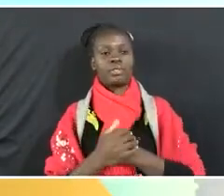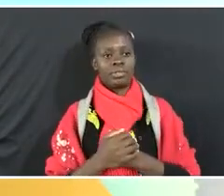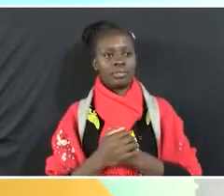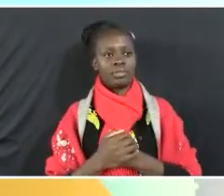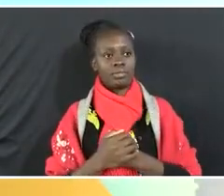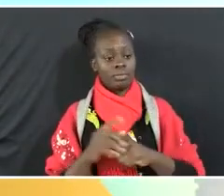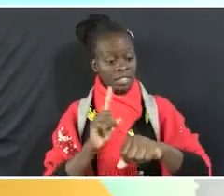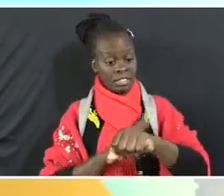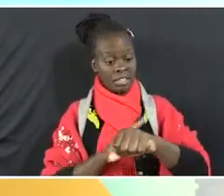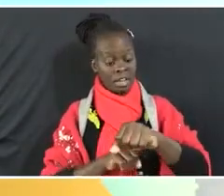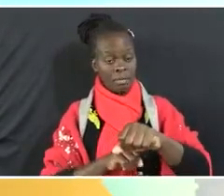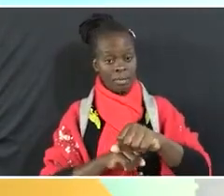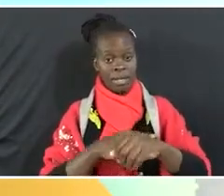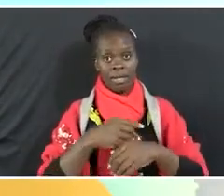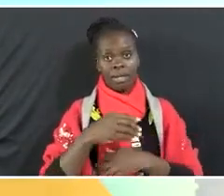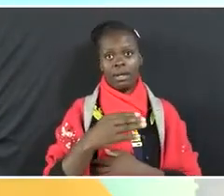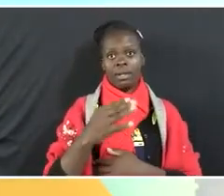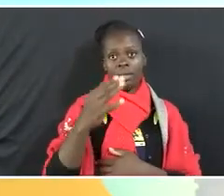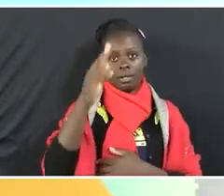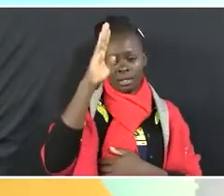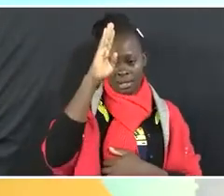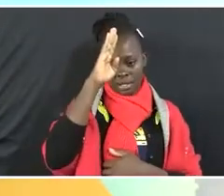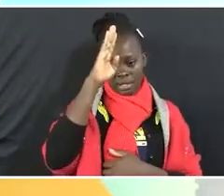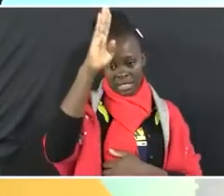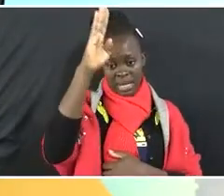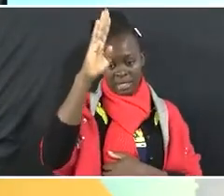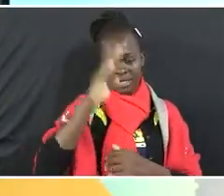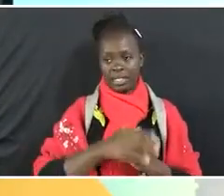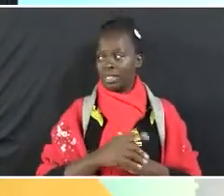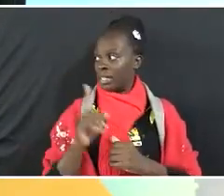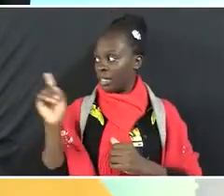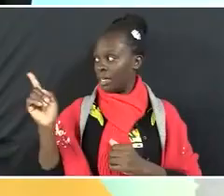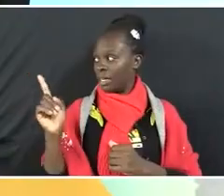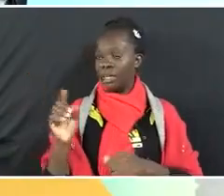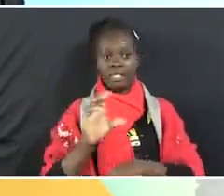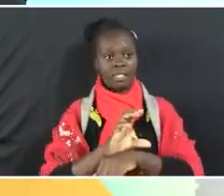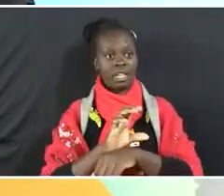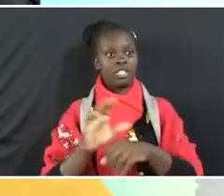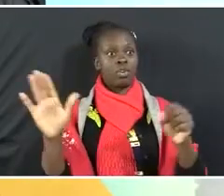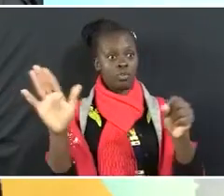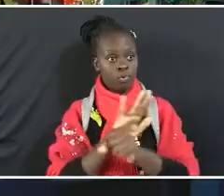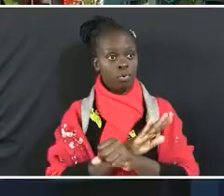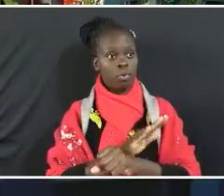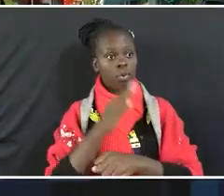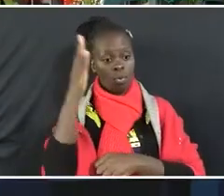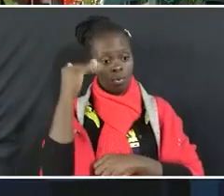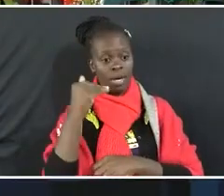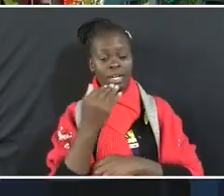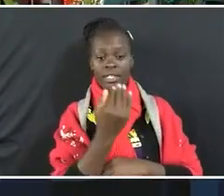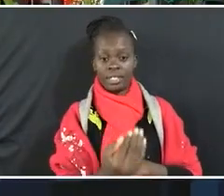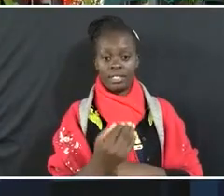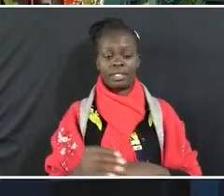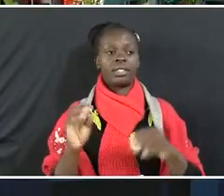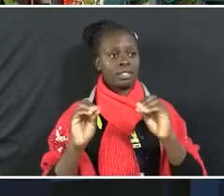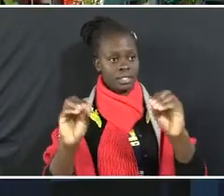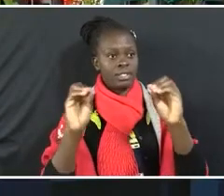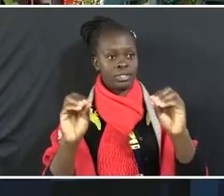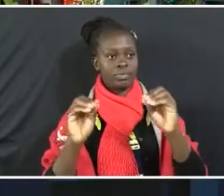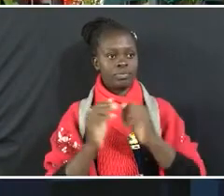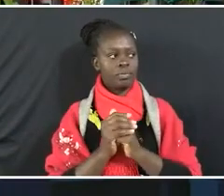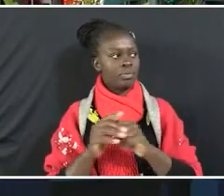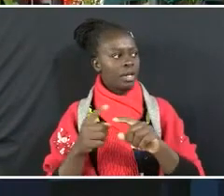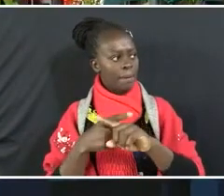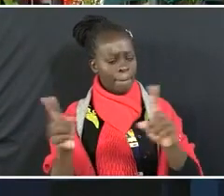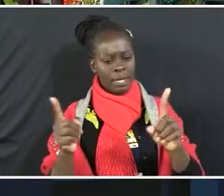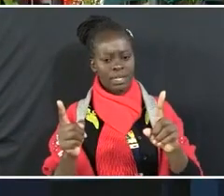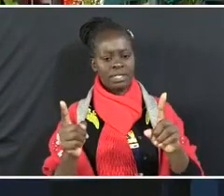here. When ambassadors have got an event, you are begging parents to attend. Deal gently with these